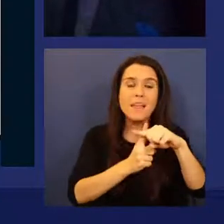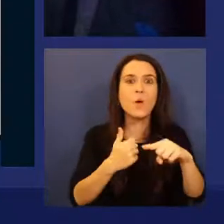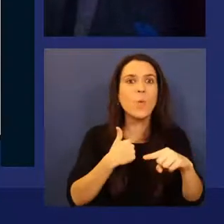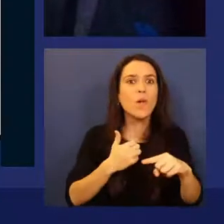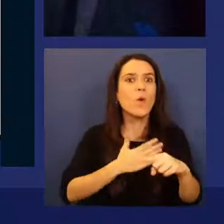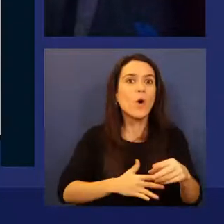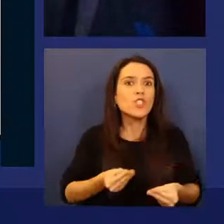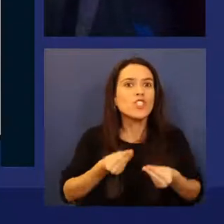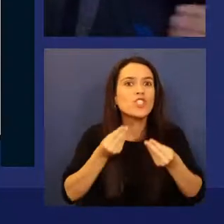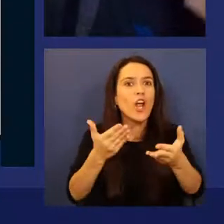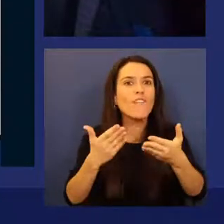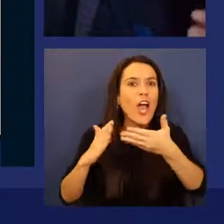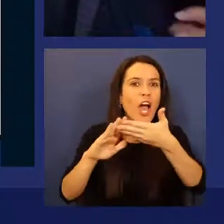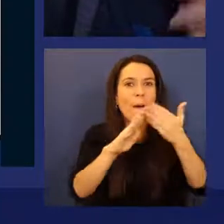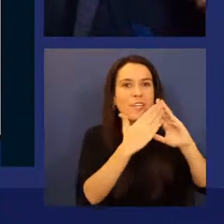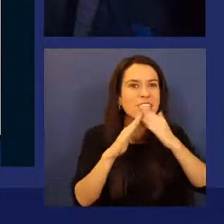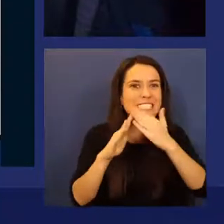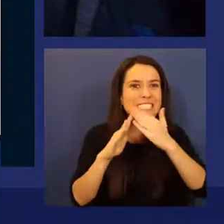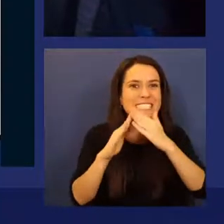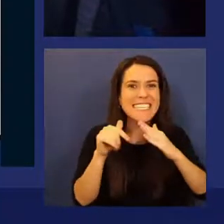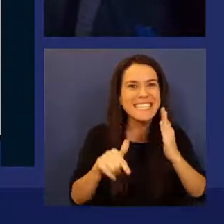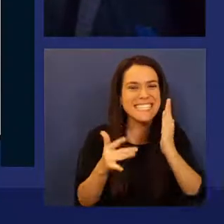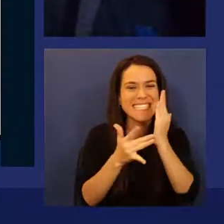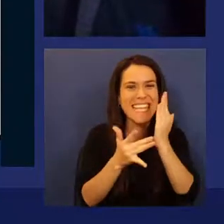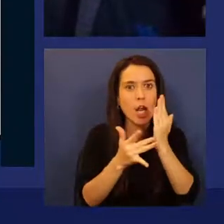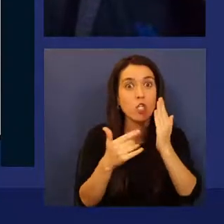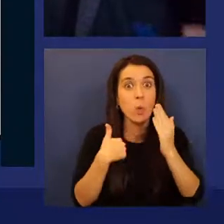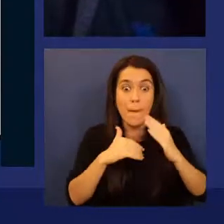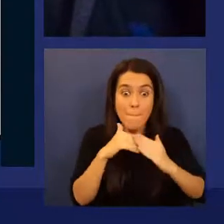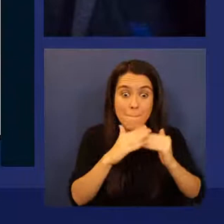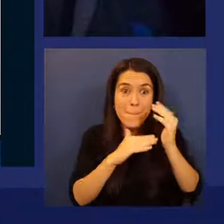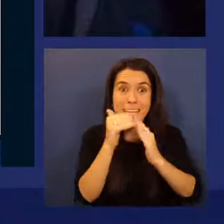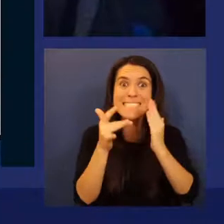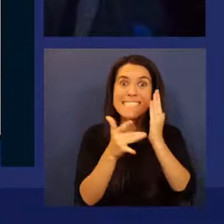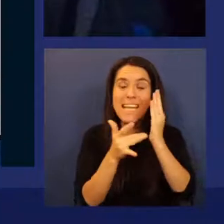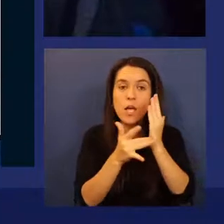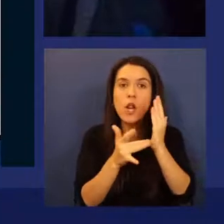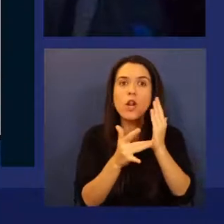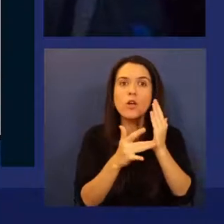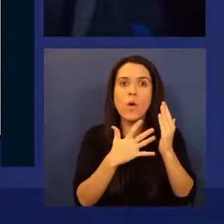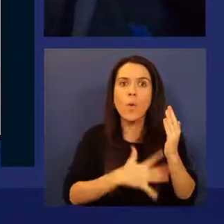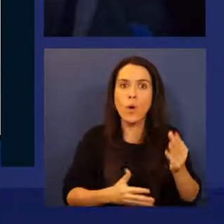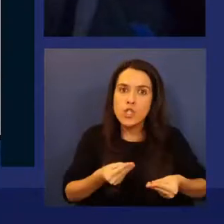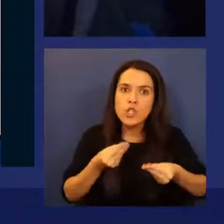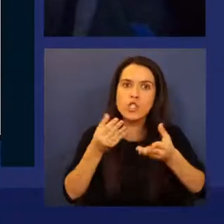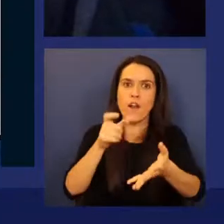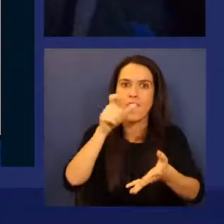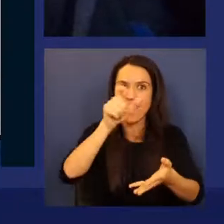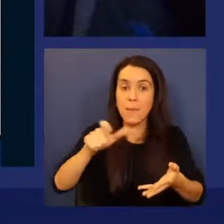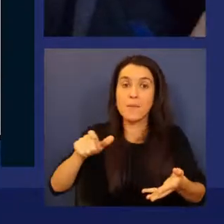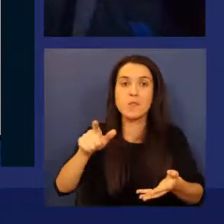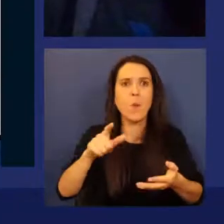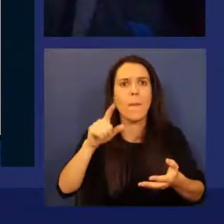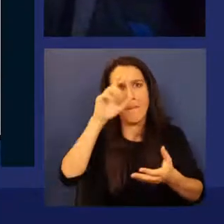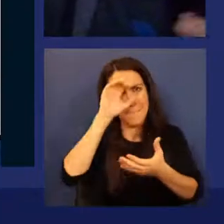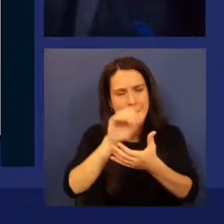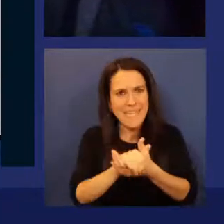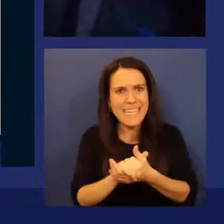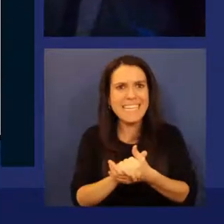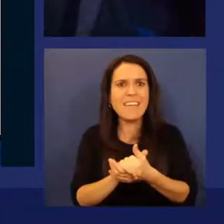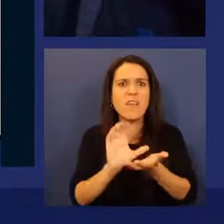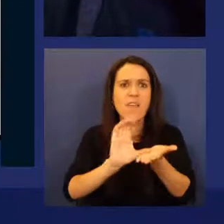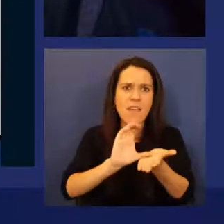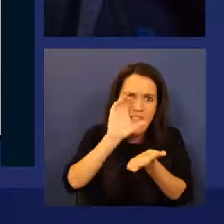community with this technology. We're building models that serve people. And if we want to serve people, getting them to believe, invest,